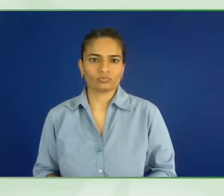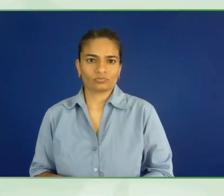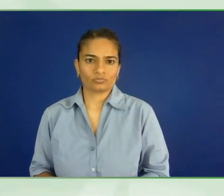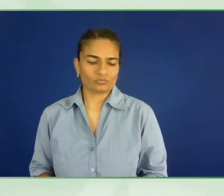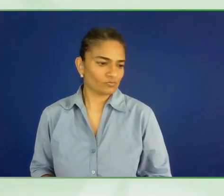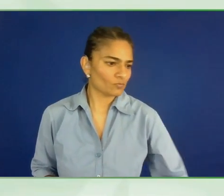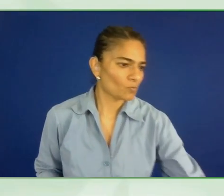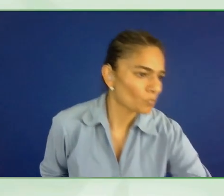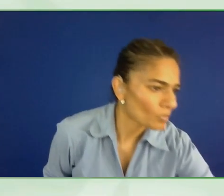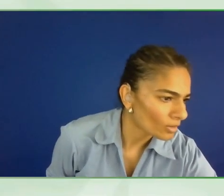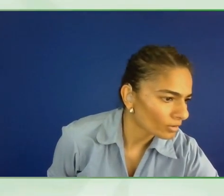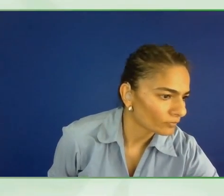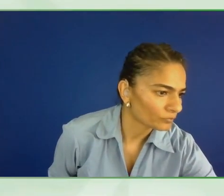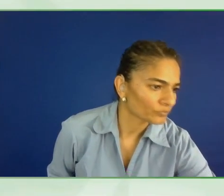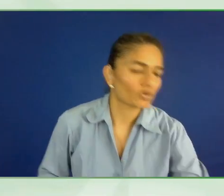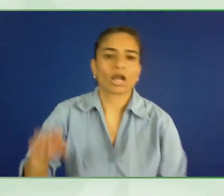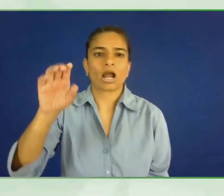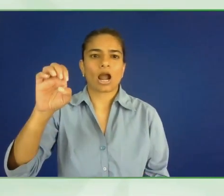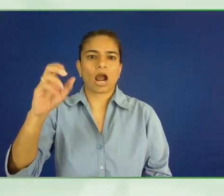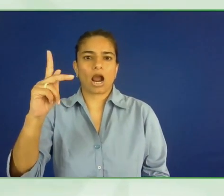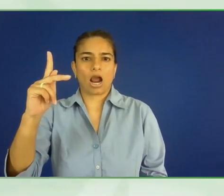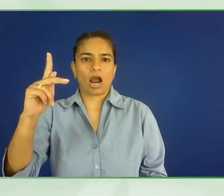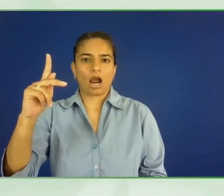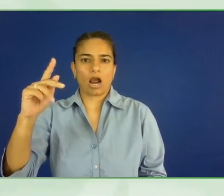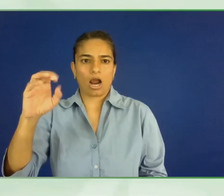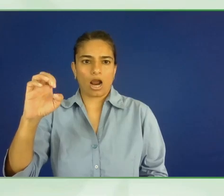is from Argentina, one social group.